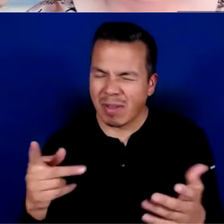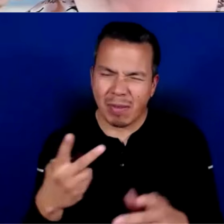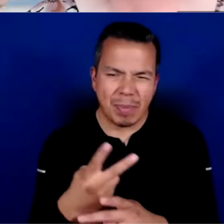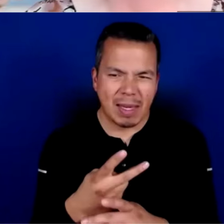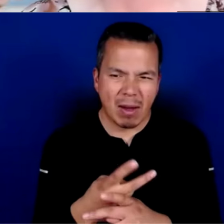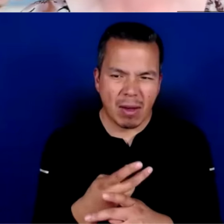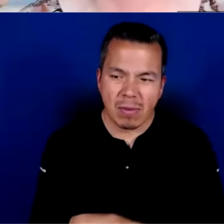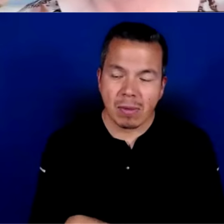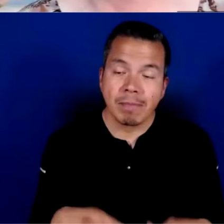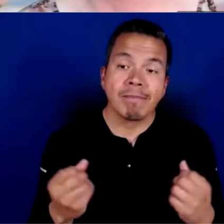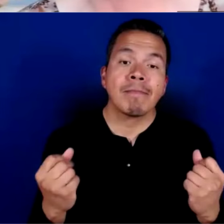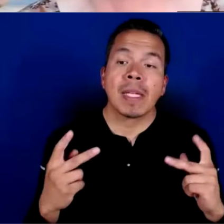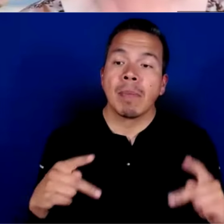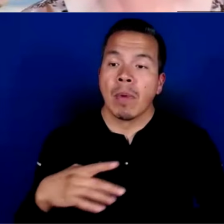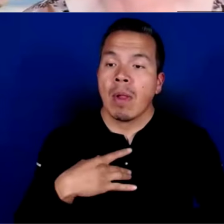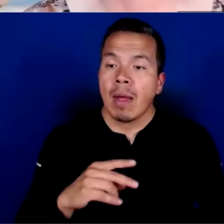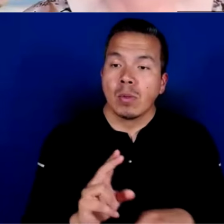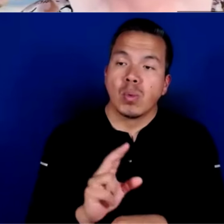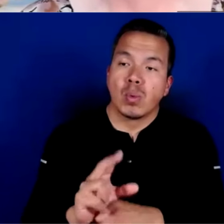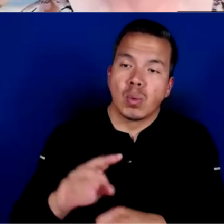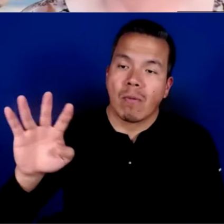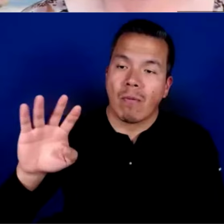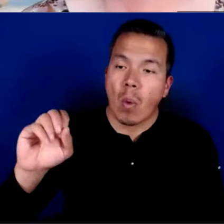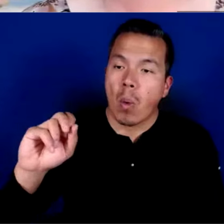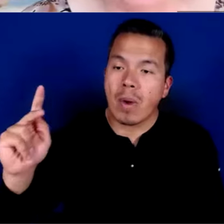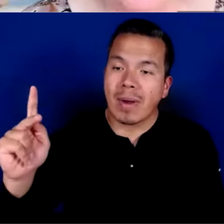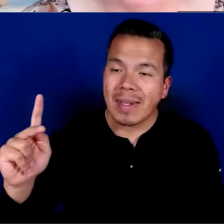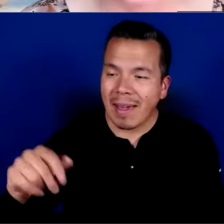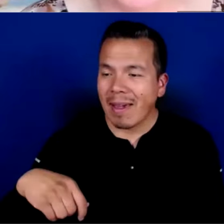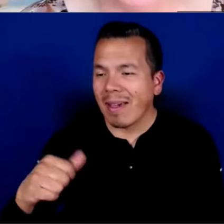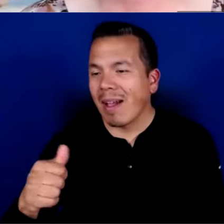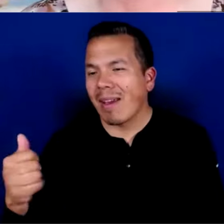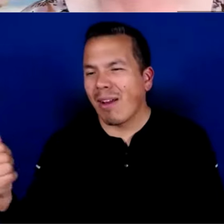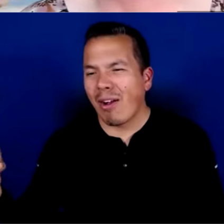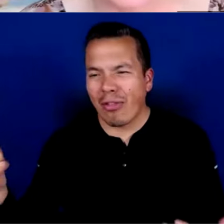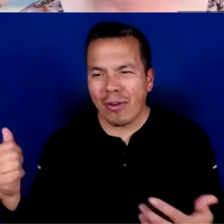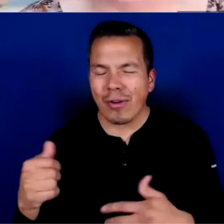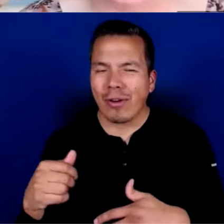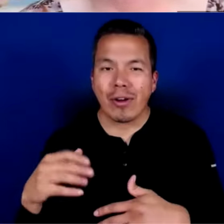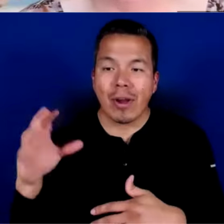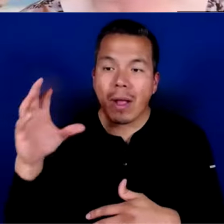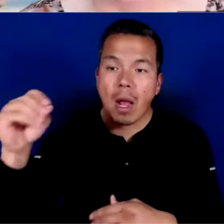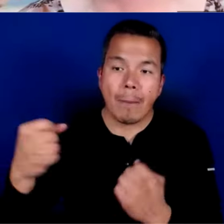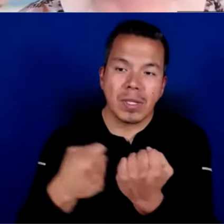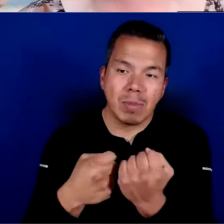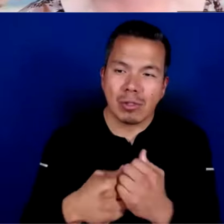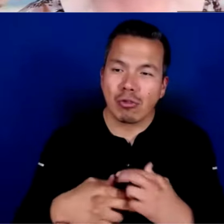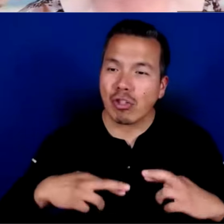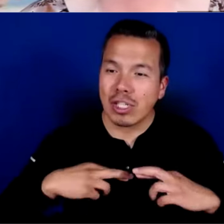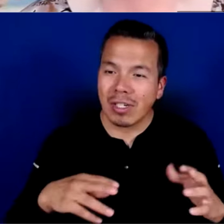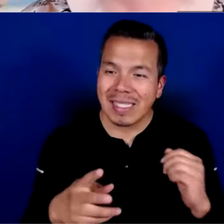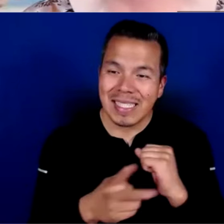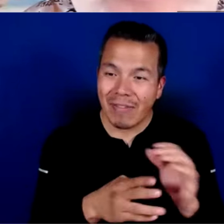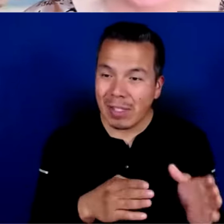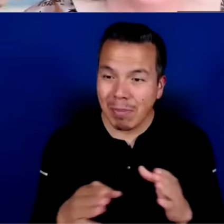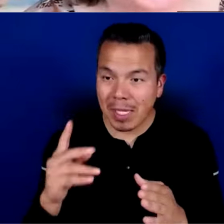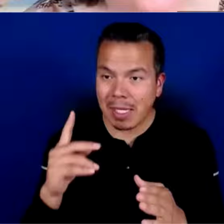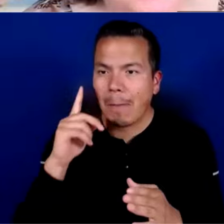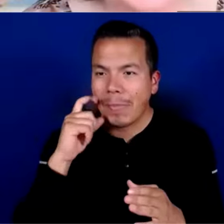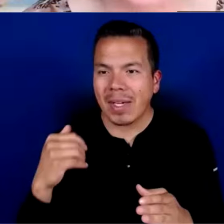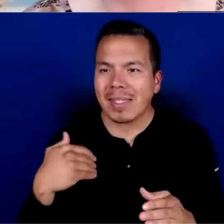of people like to use 401ks and other employer-sponsored retirement savings plans because you get a